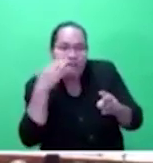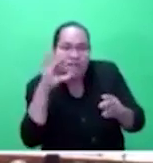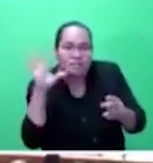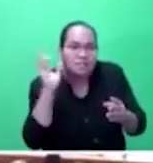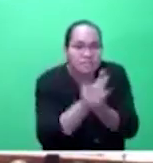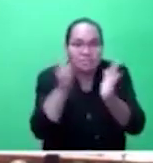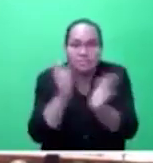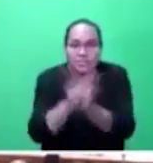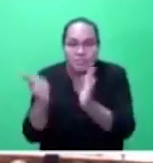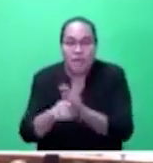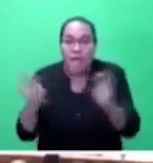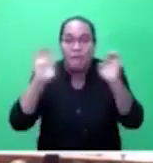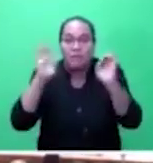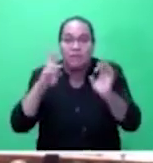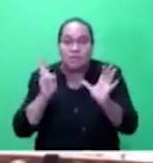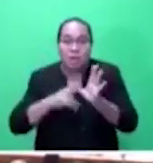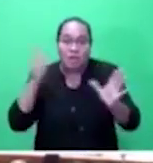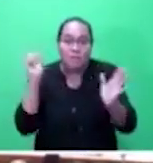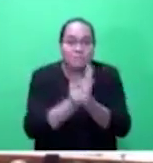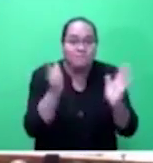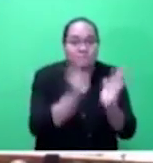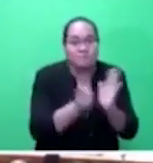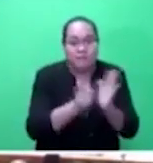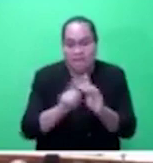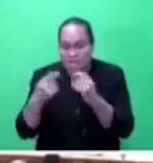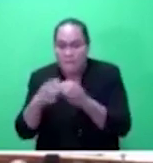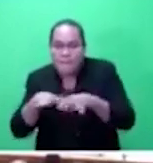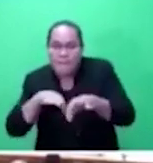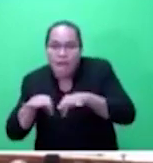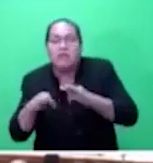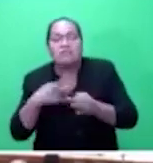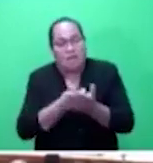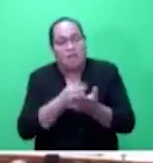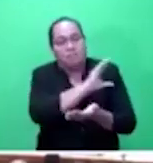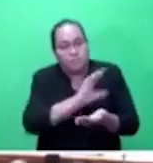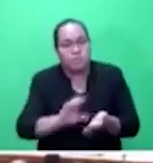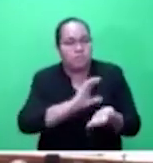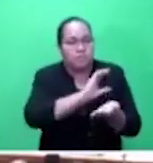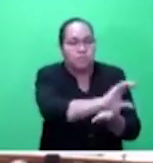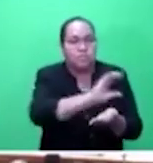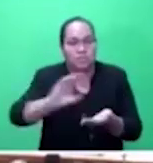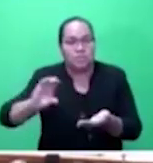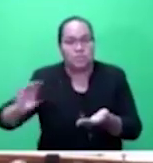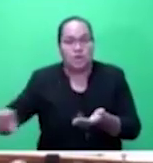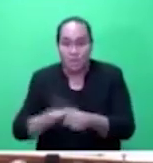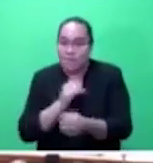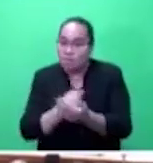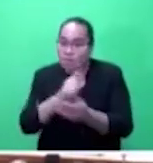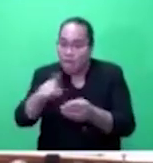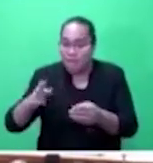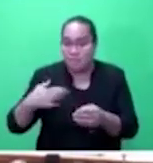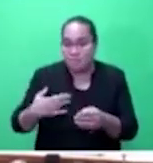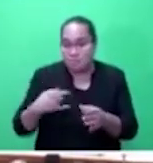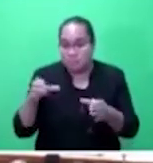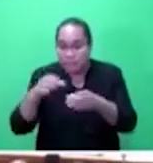medical responses and other COVID-19 contingency plans. To ensure the medical sector has the specific